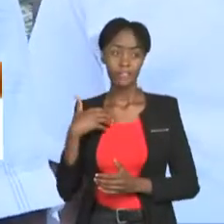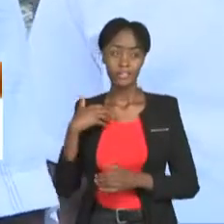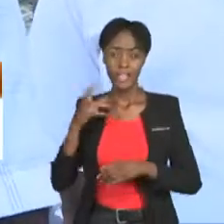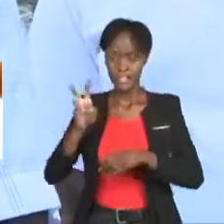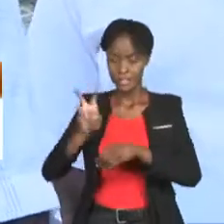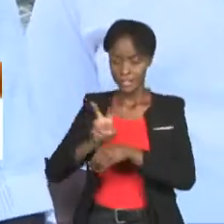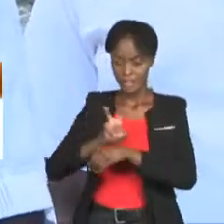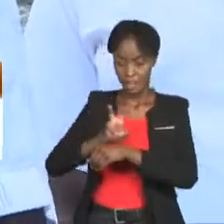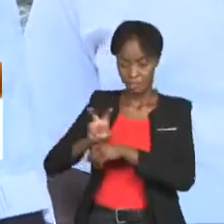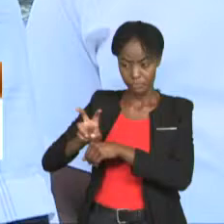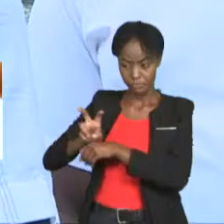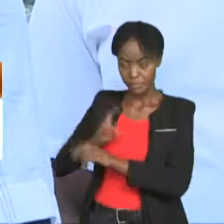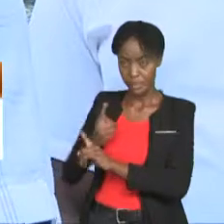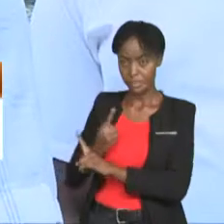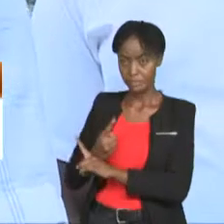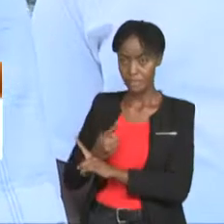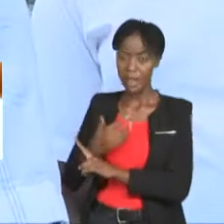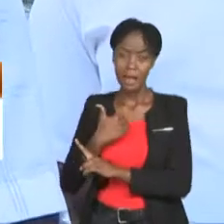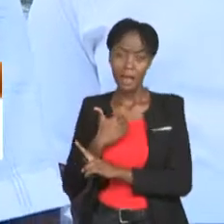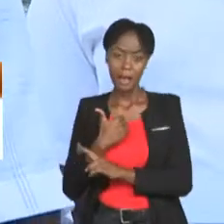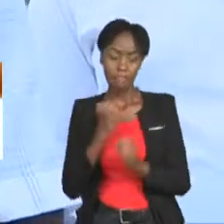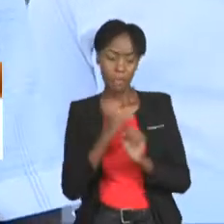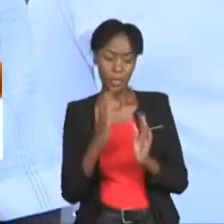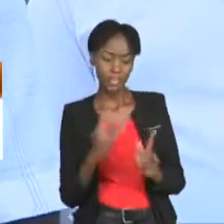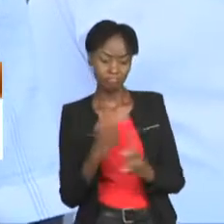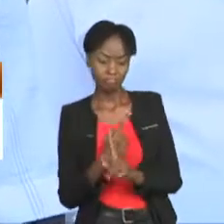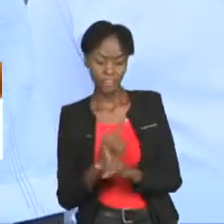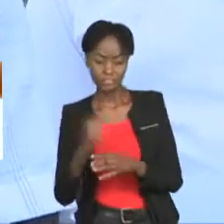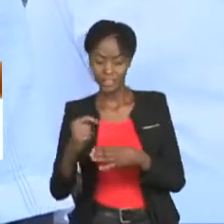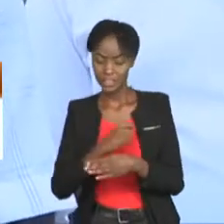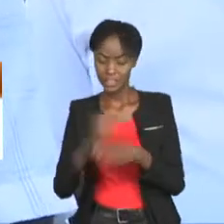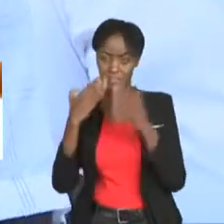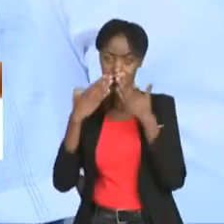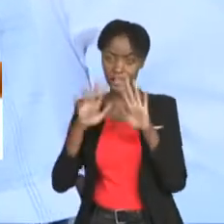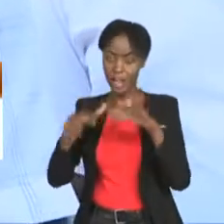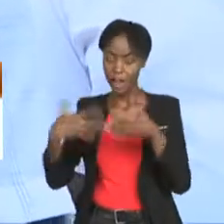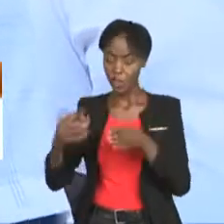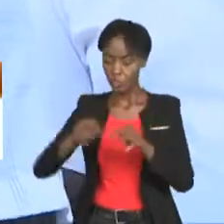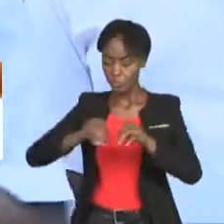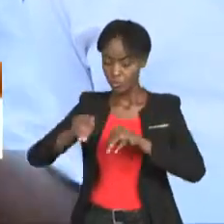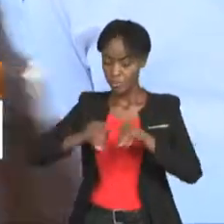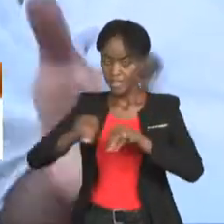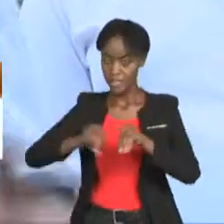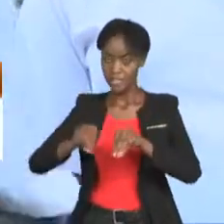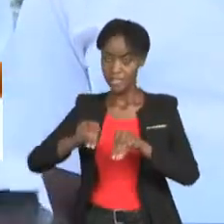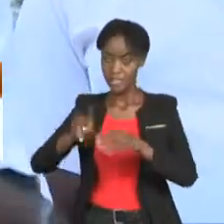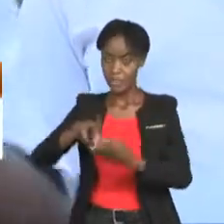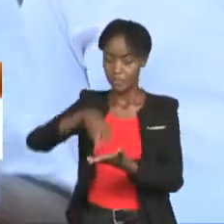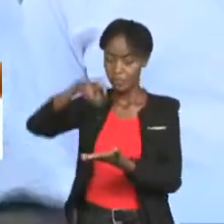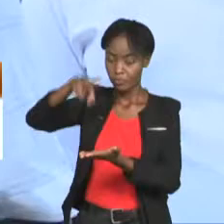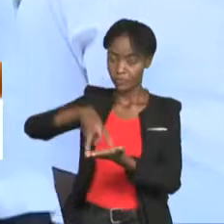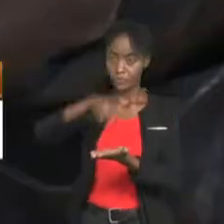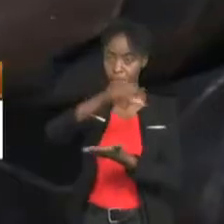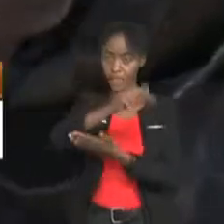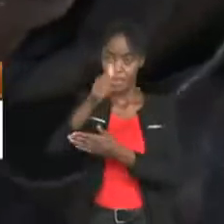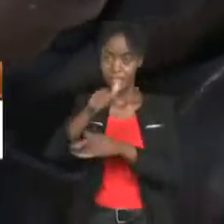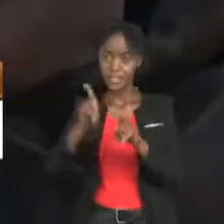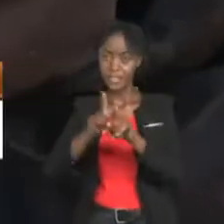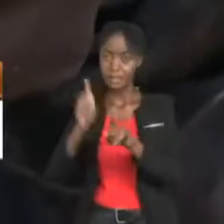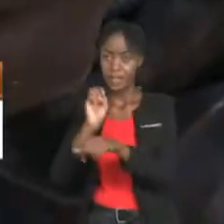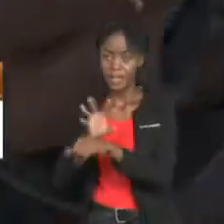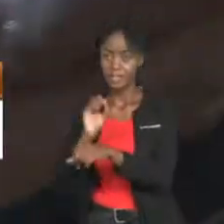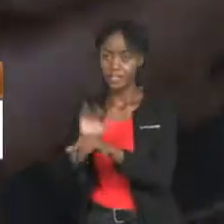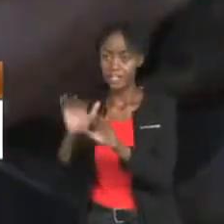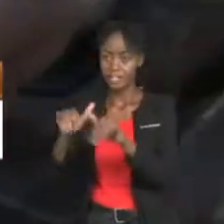have a number of scouts who have been trained in terms of locust management, locust surveillance, and even in terms of advising farmers on